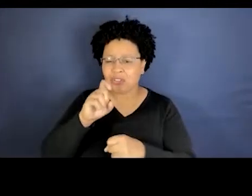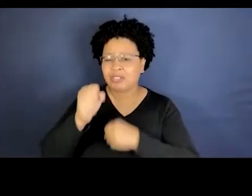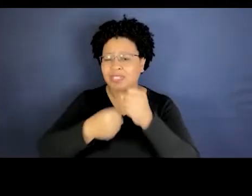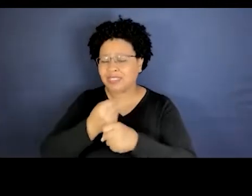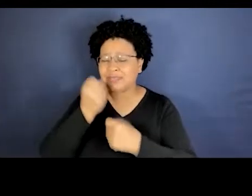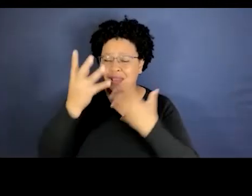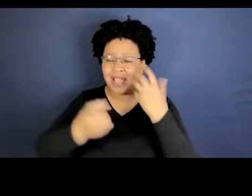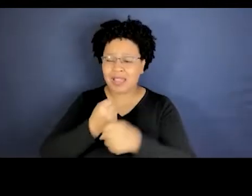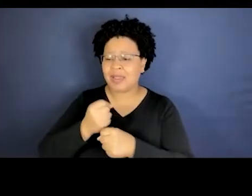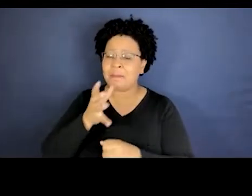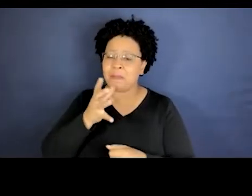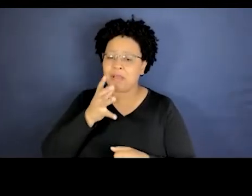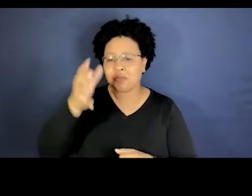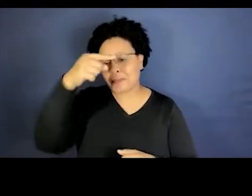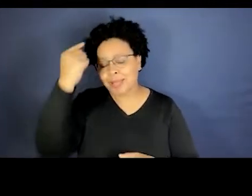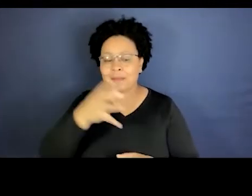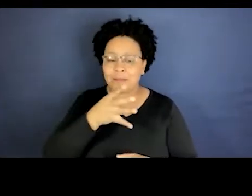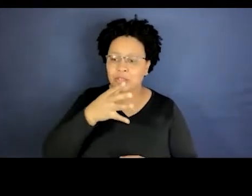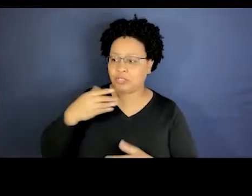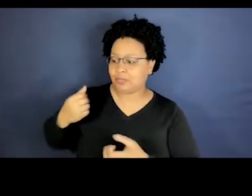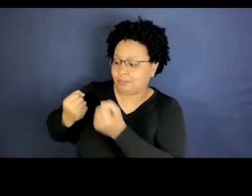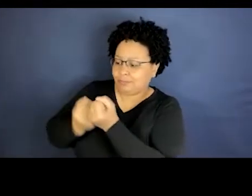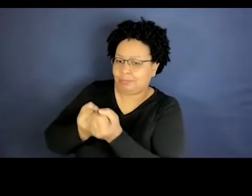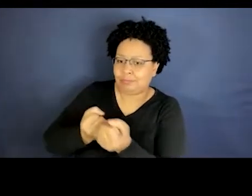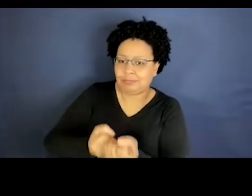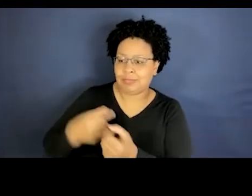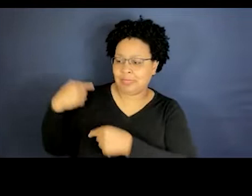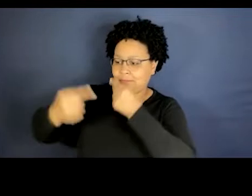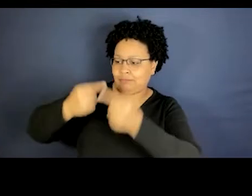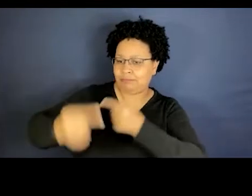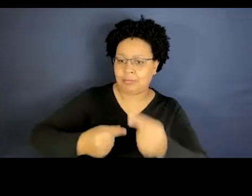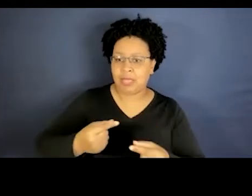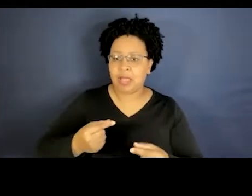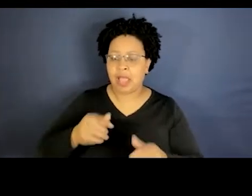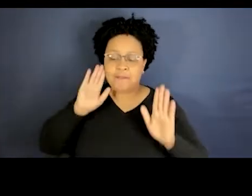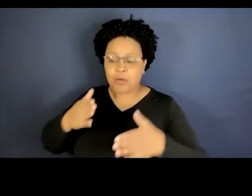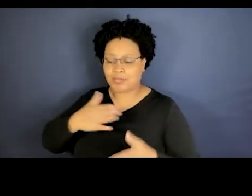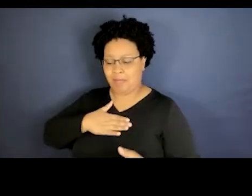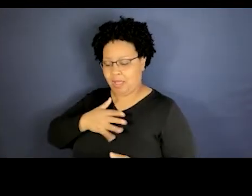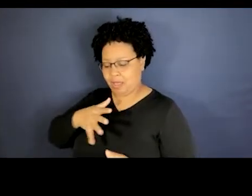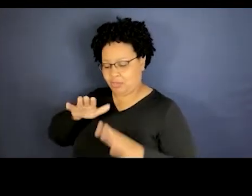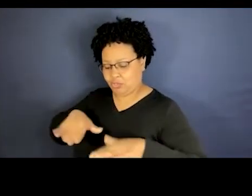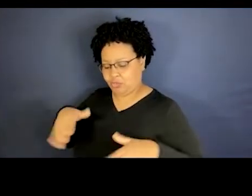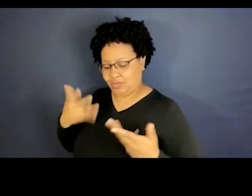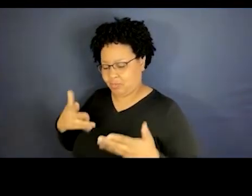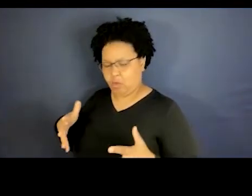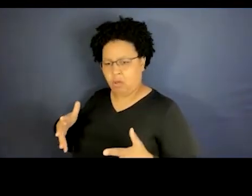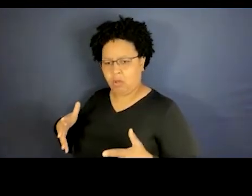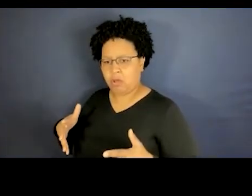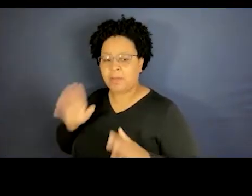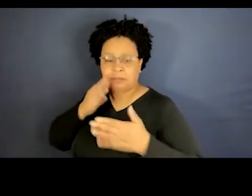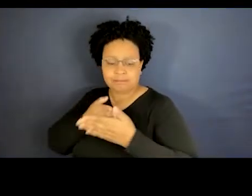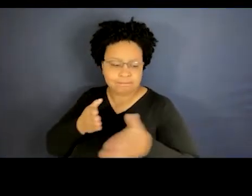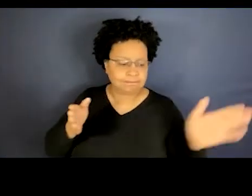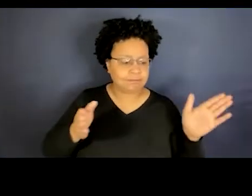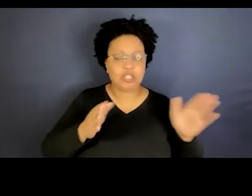about, it has always been about not just my child, but the welfare and the care of children within